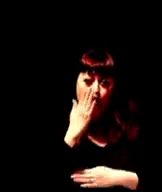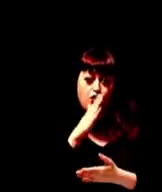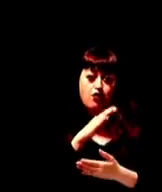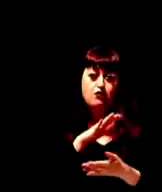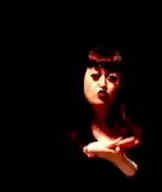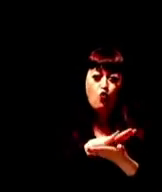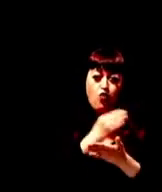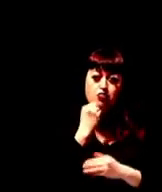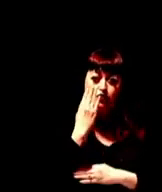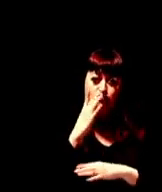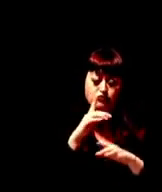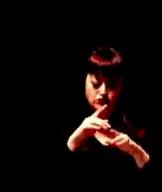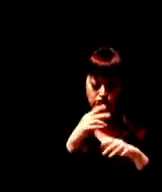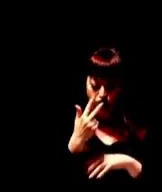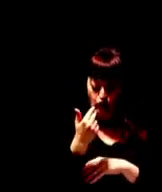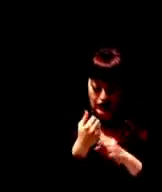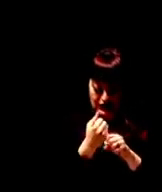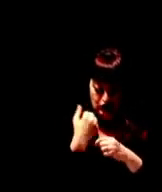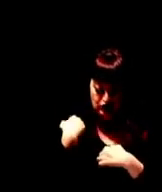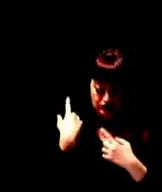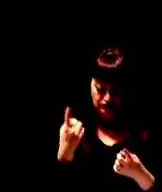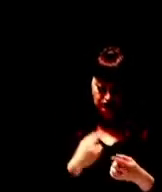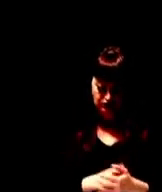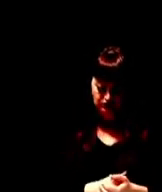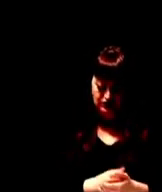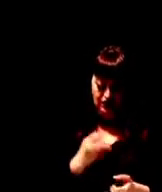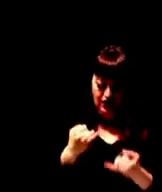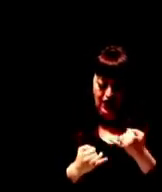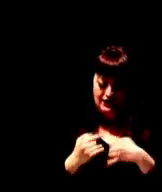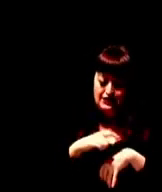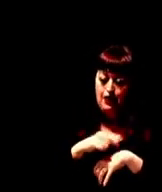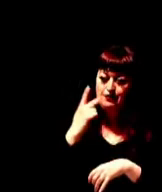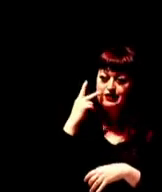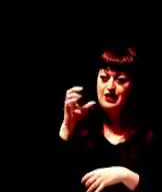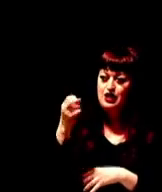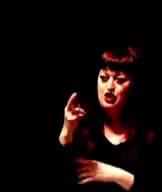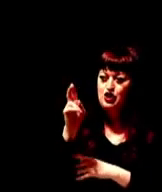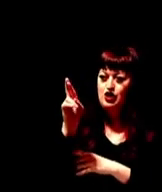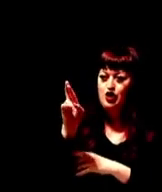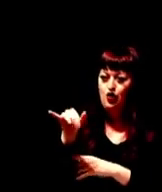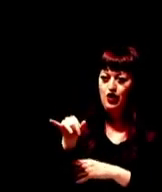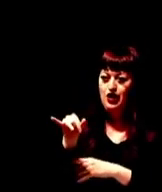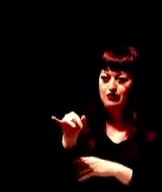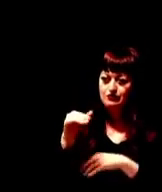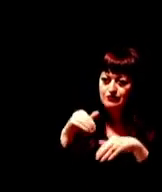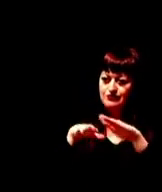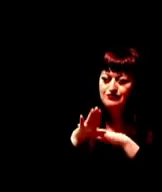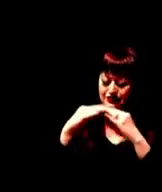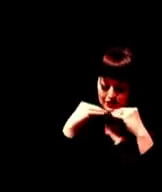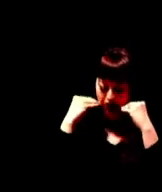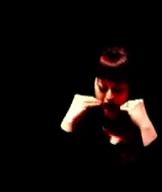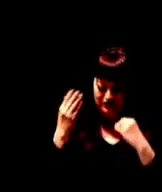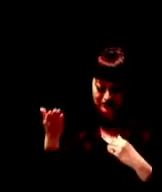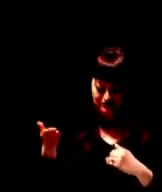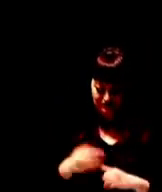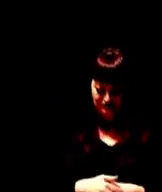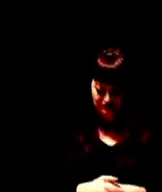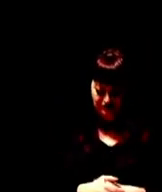years, the last time Sherry greets you with a smile at the South doors, as she has for a lot of us the past